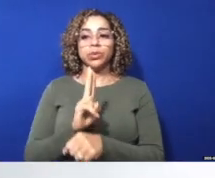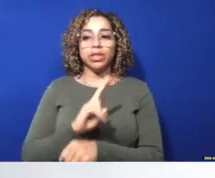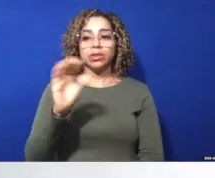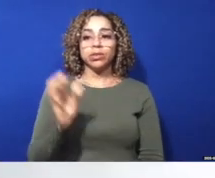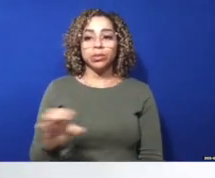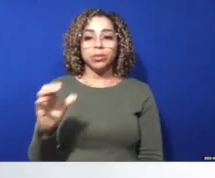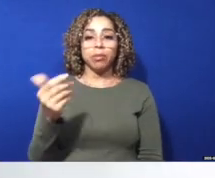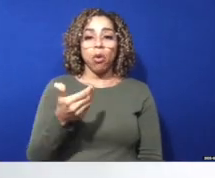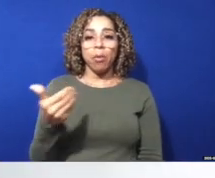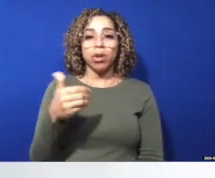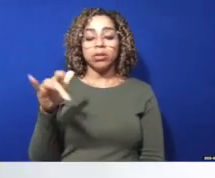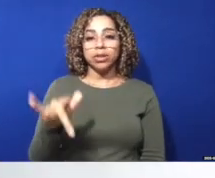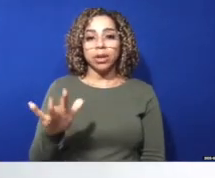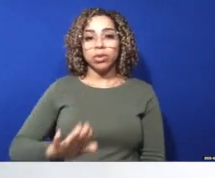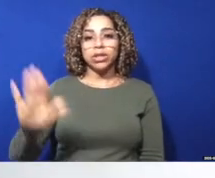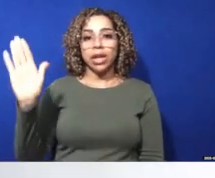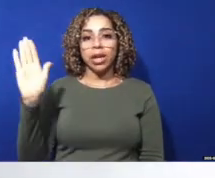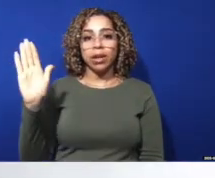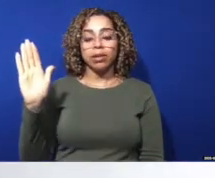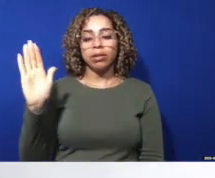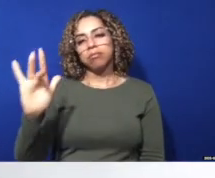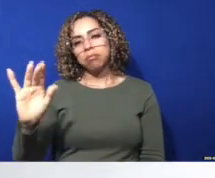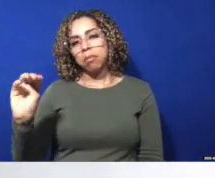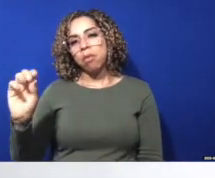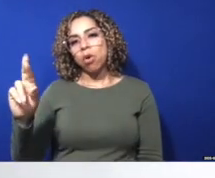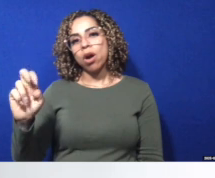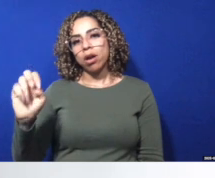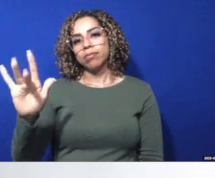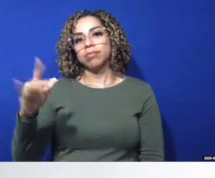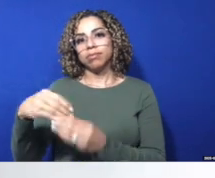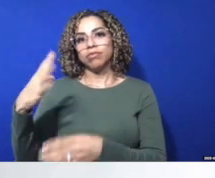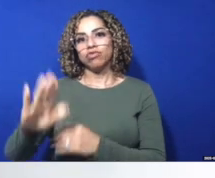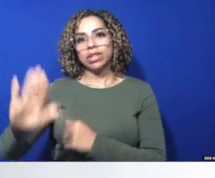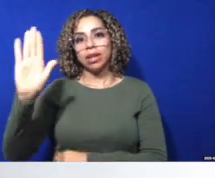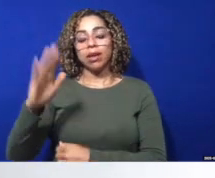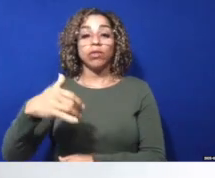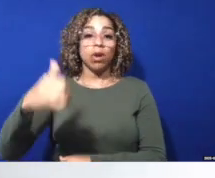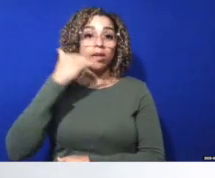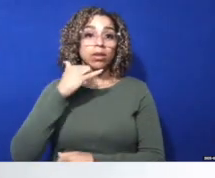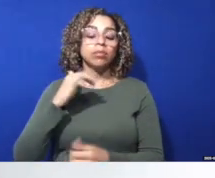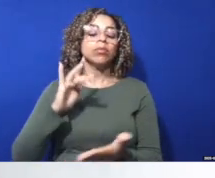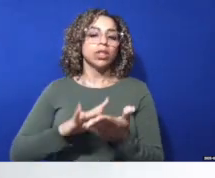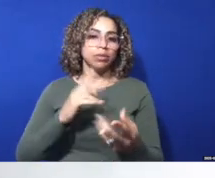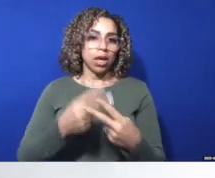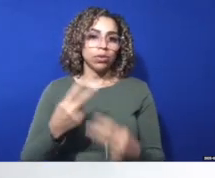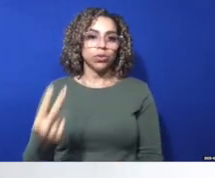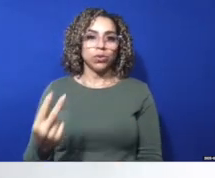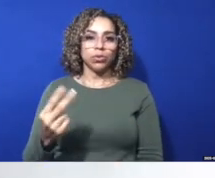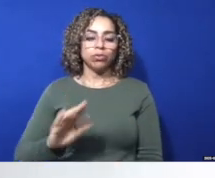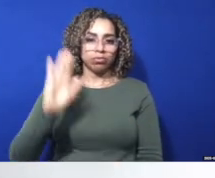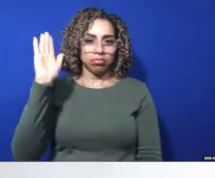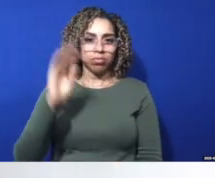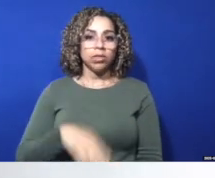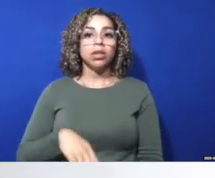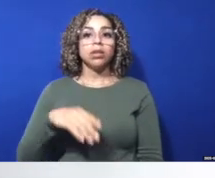hand under the more tab. And if you're calling in, please press #2 to raise your hand. Once line is open, please state your name and affiliation